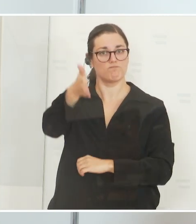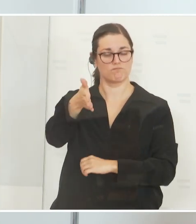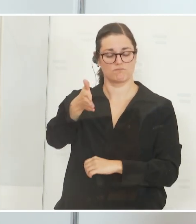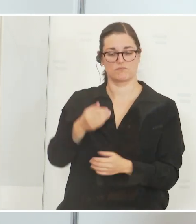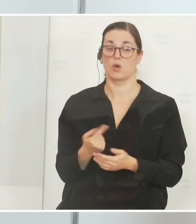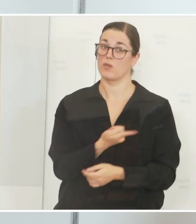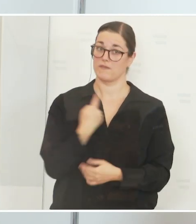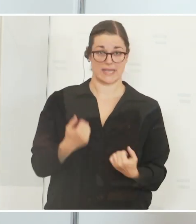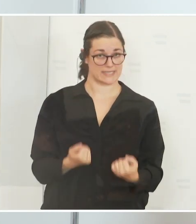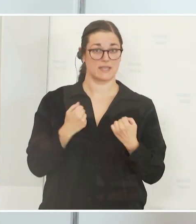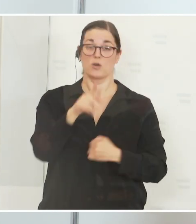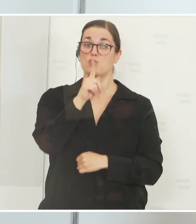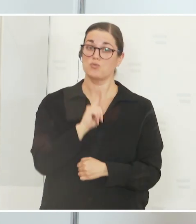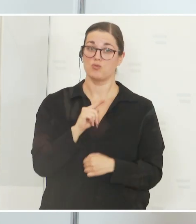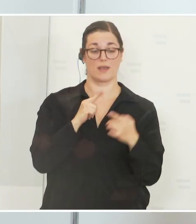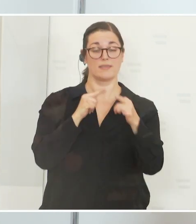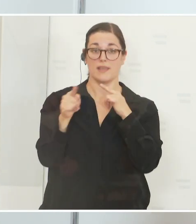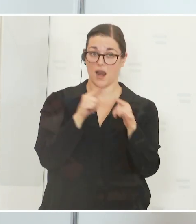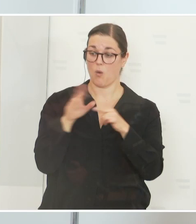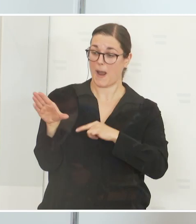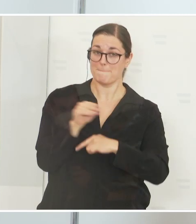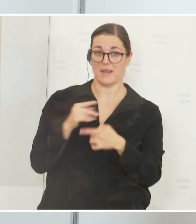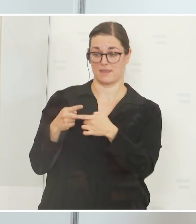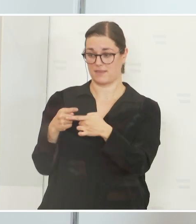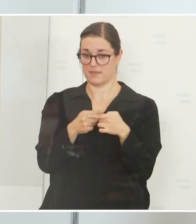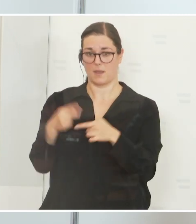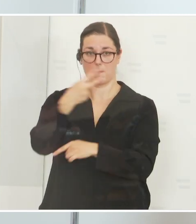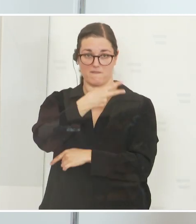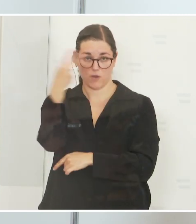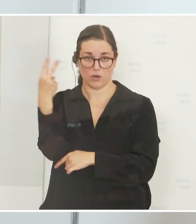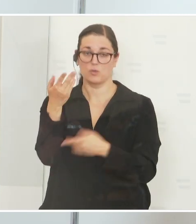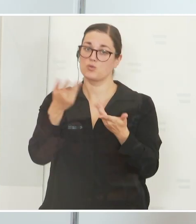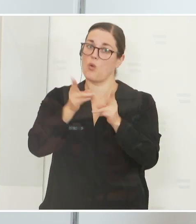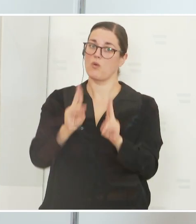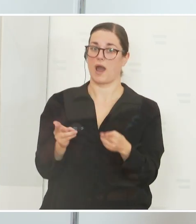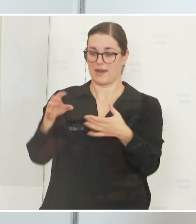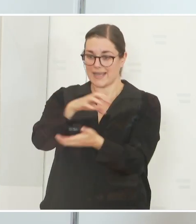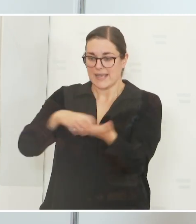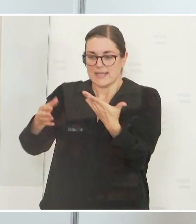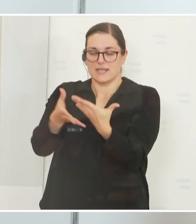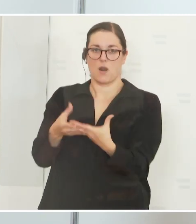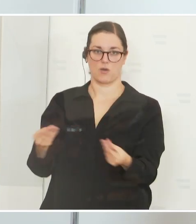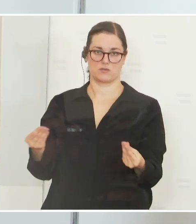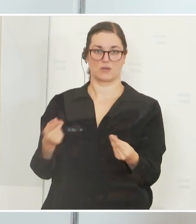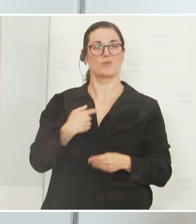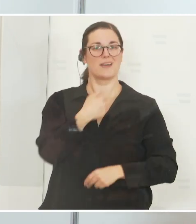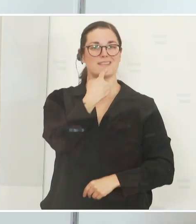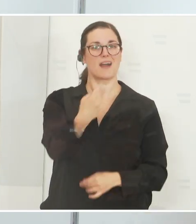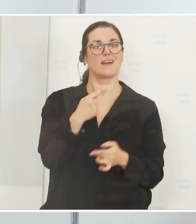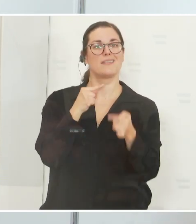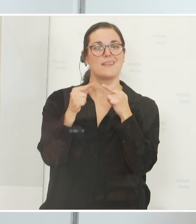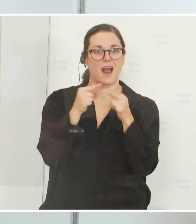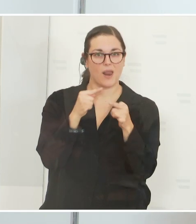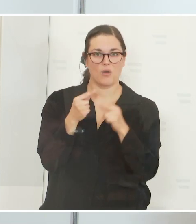only dialogue with Belarus people is the way to solve this crisis. And when I say dialogue, we don't